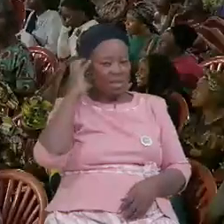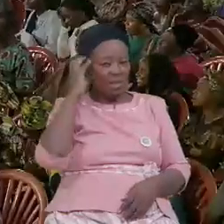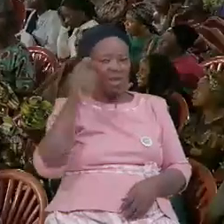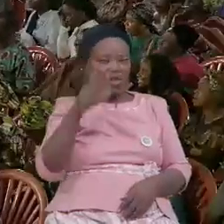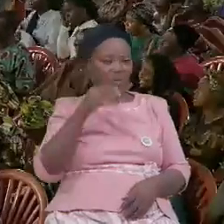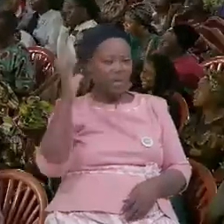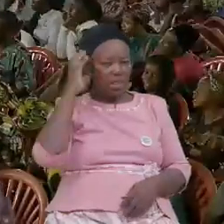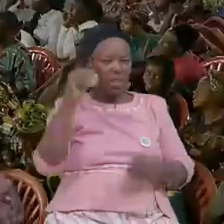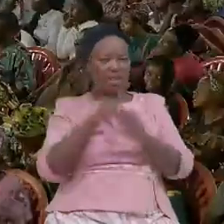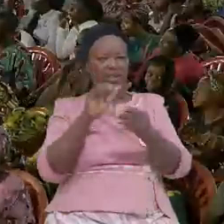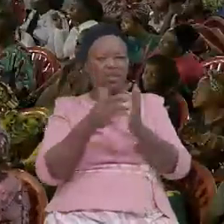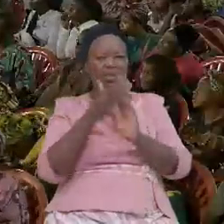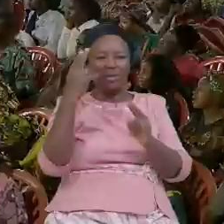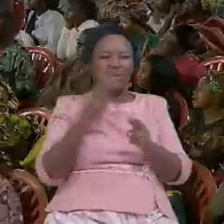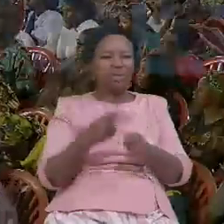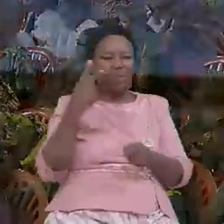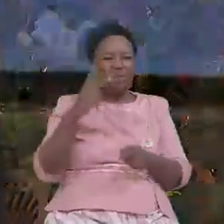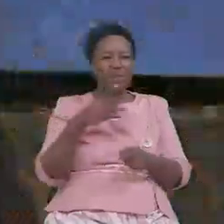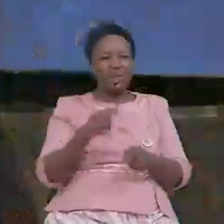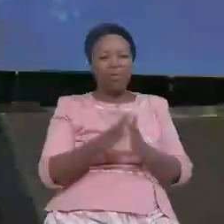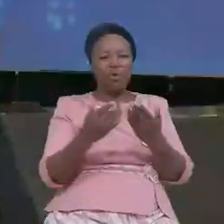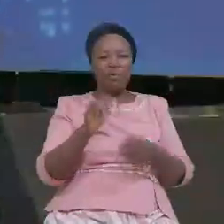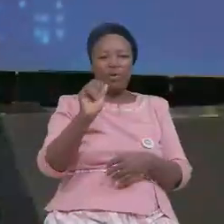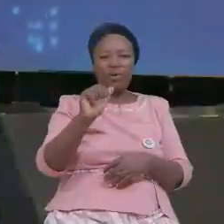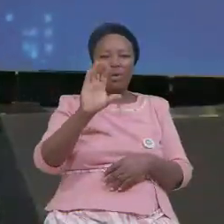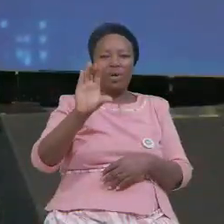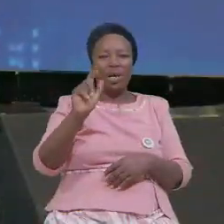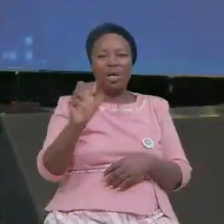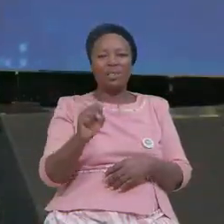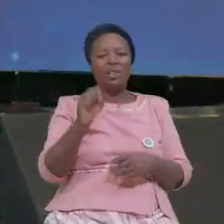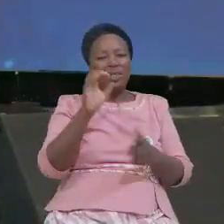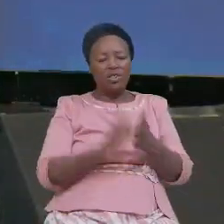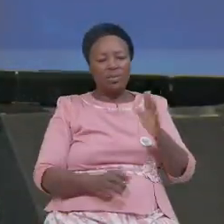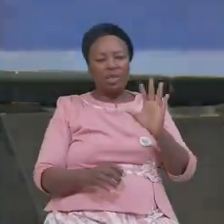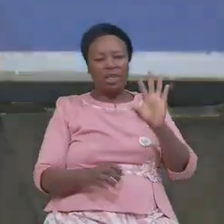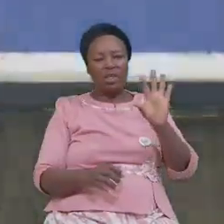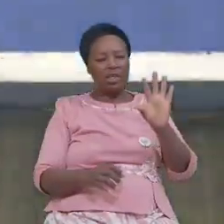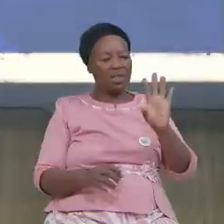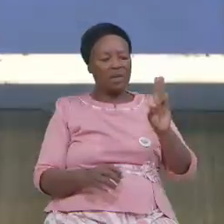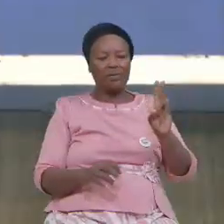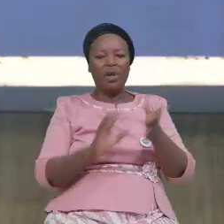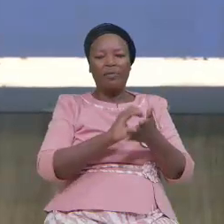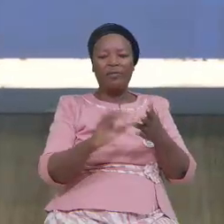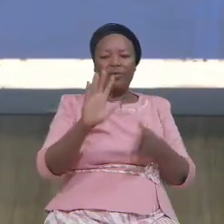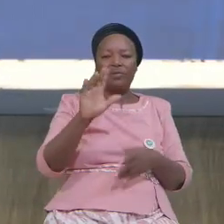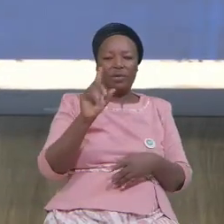in Jesus' name. Look at Acts chapter 7, verse 51.